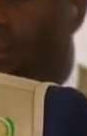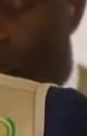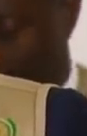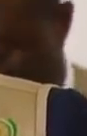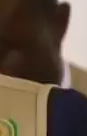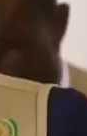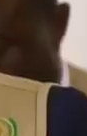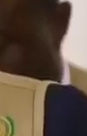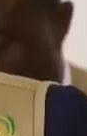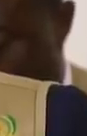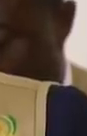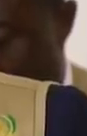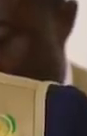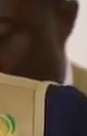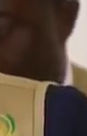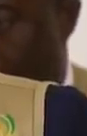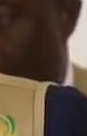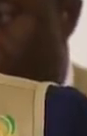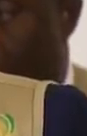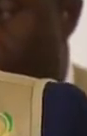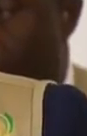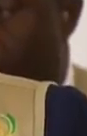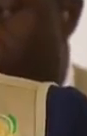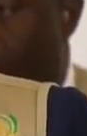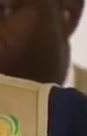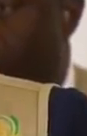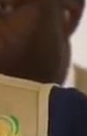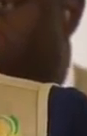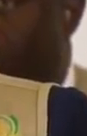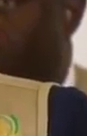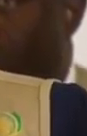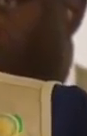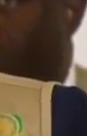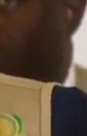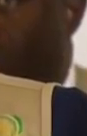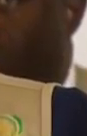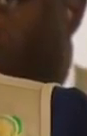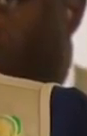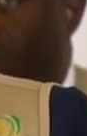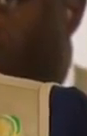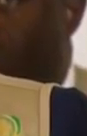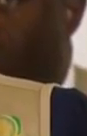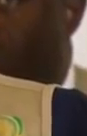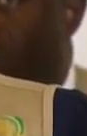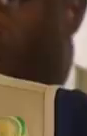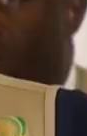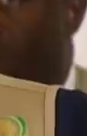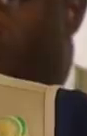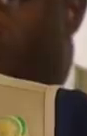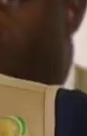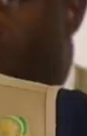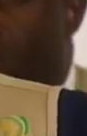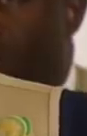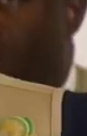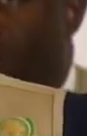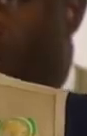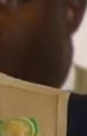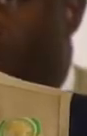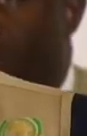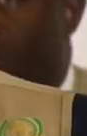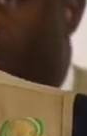get there. But it is desirable. I think it is much more efficient. It is faster. It is faster. And if